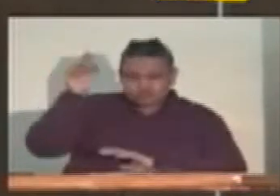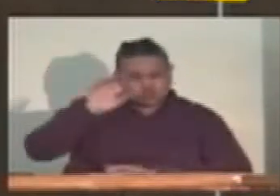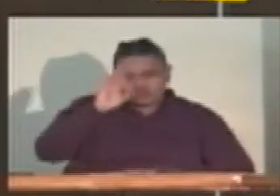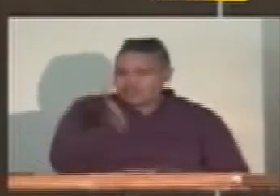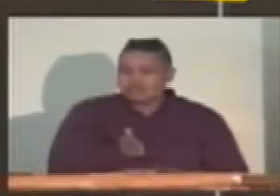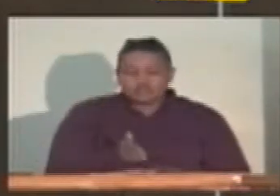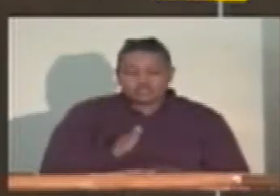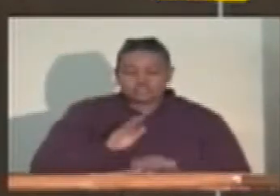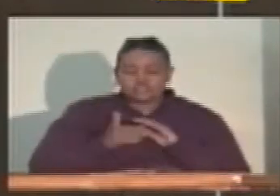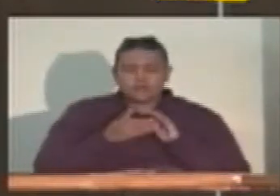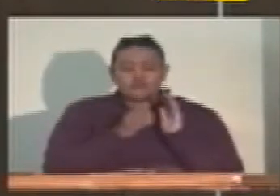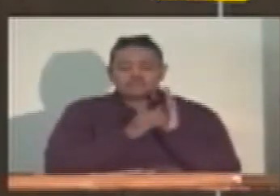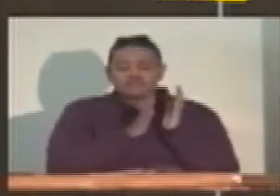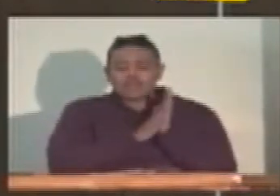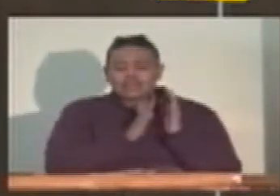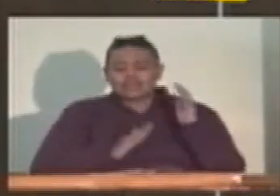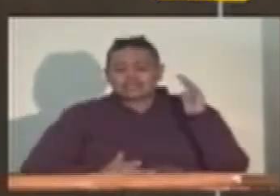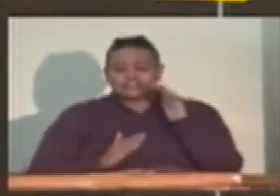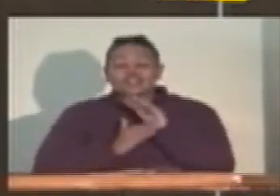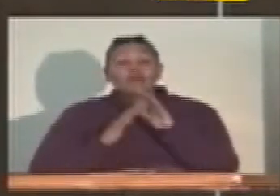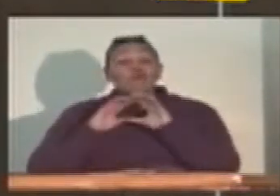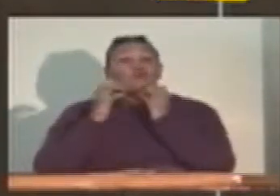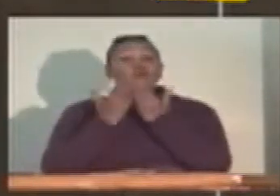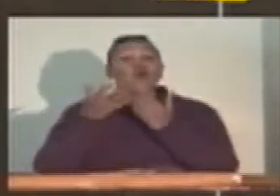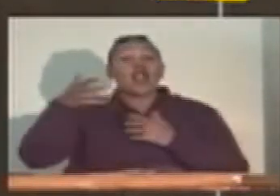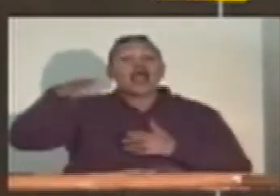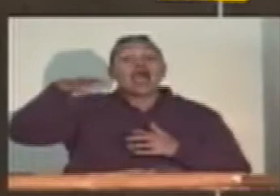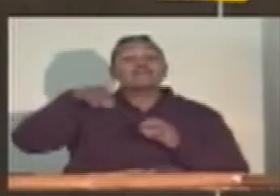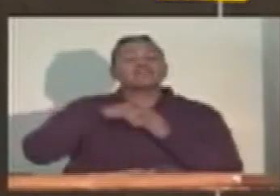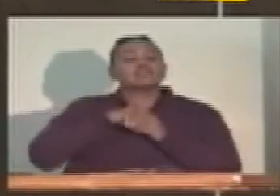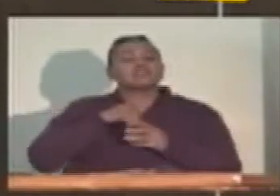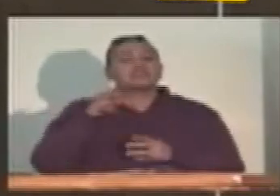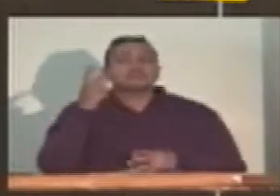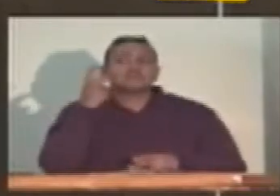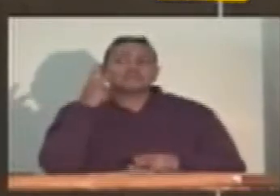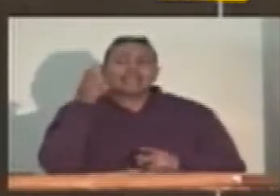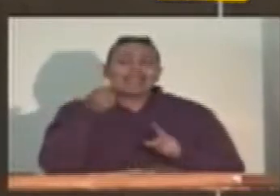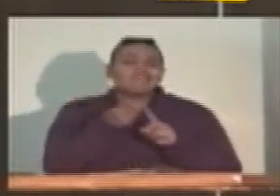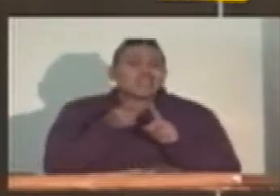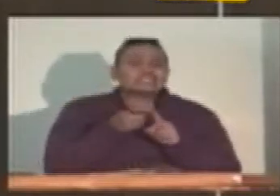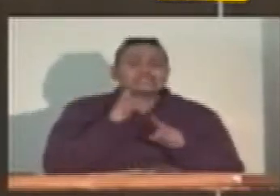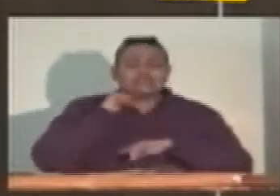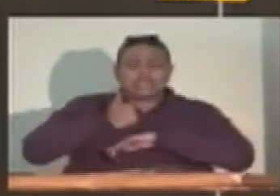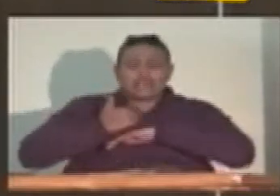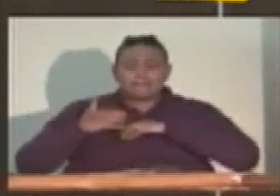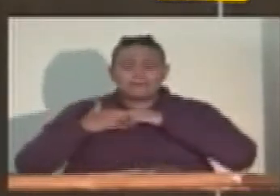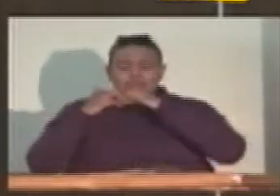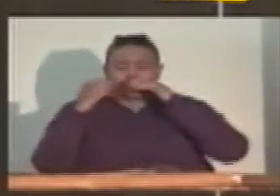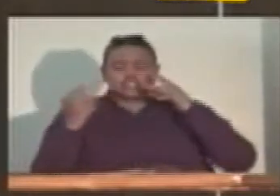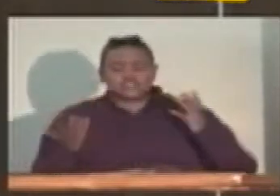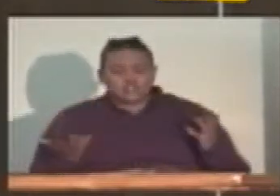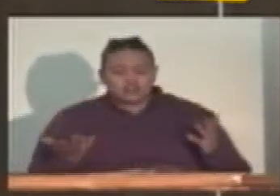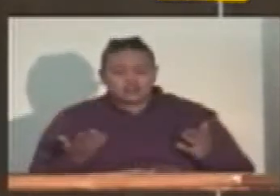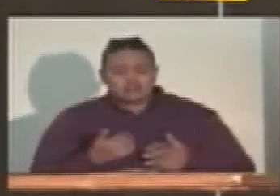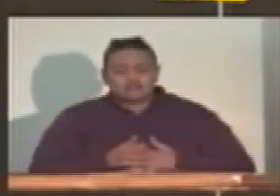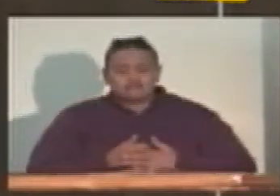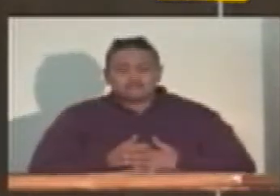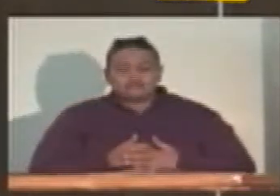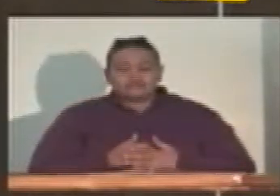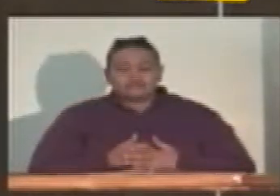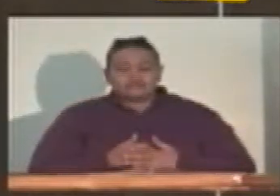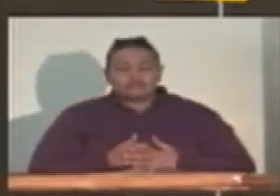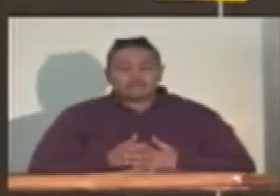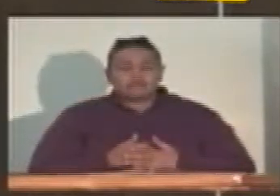Jamaica's record stands above the world's average in terms of effective implementation